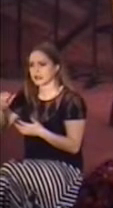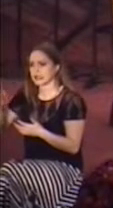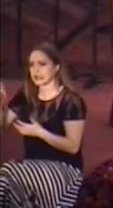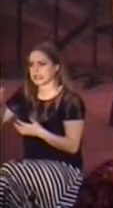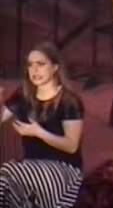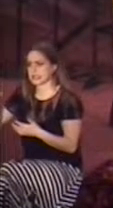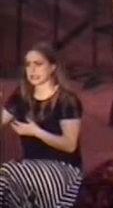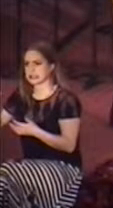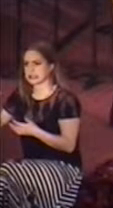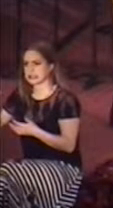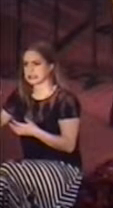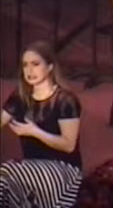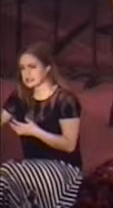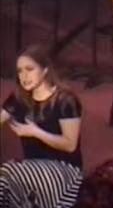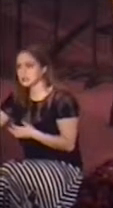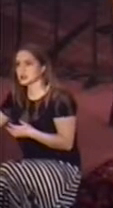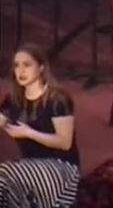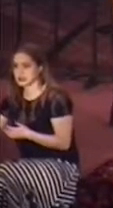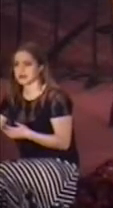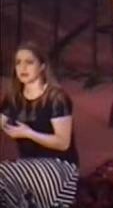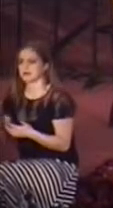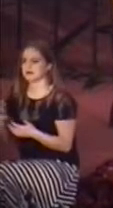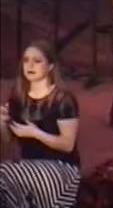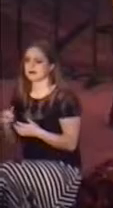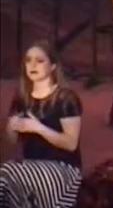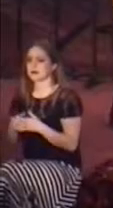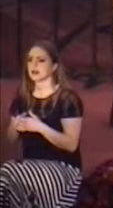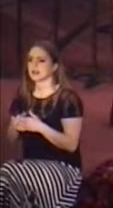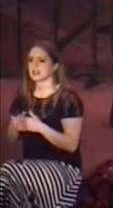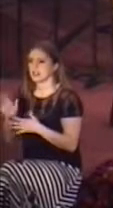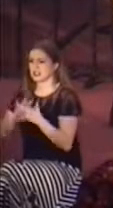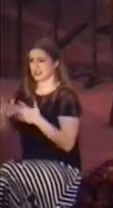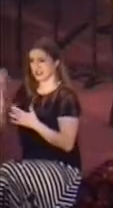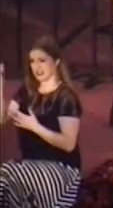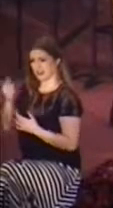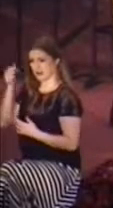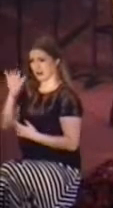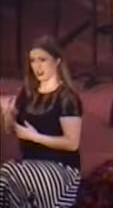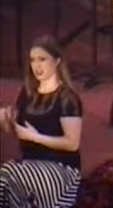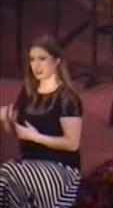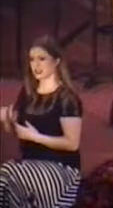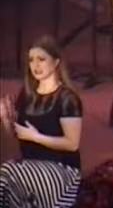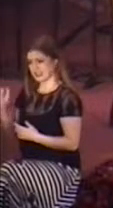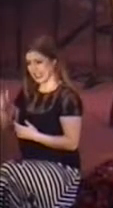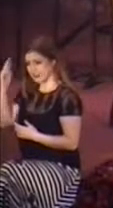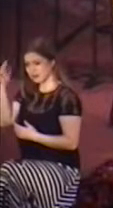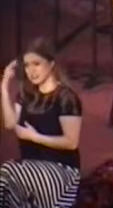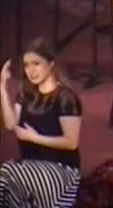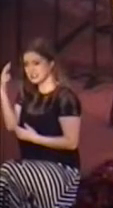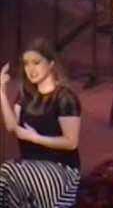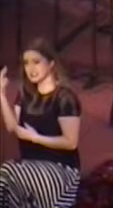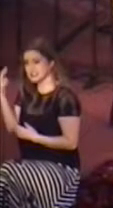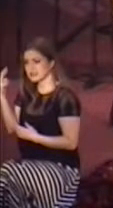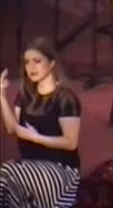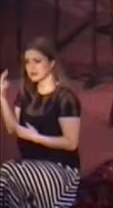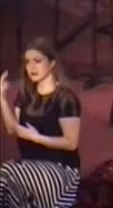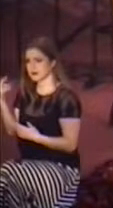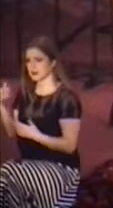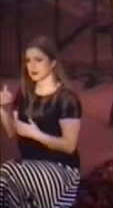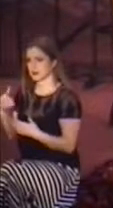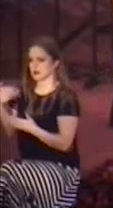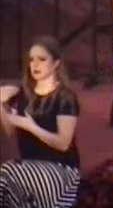Kissinger, he wants to all get along. Did Jesus come for that? Was He born for that reason? Did He come to solve all